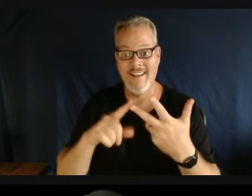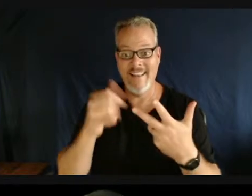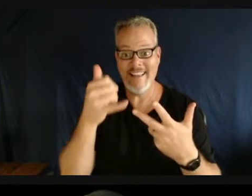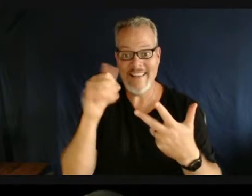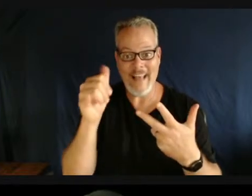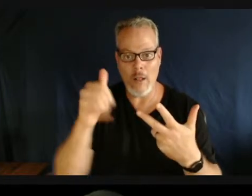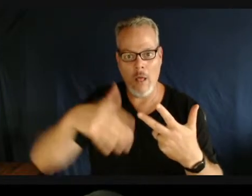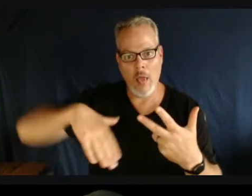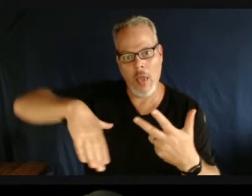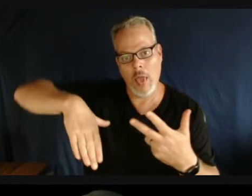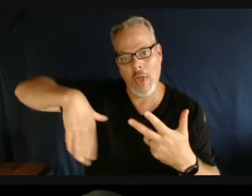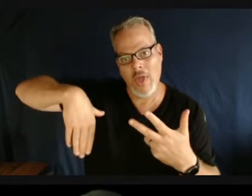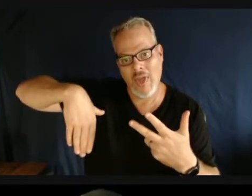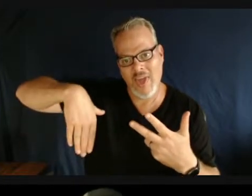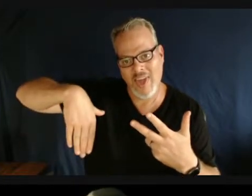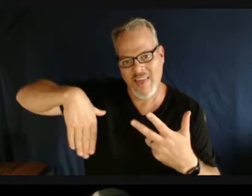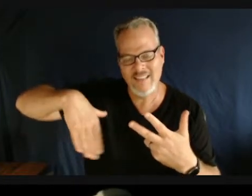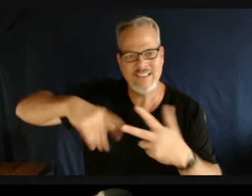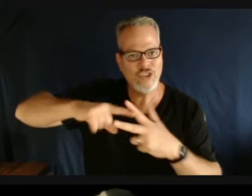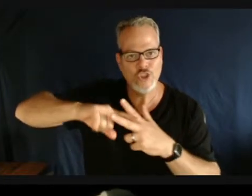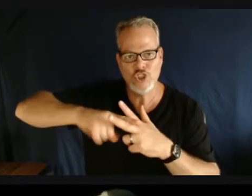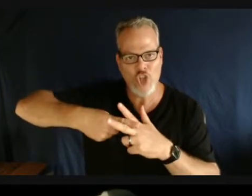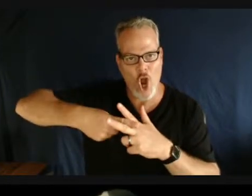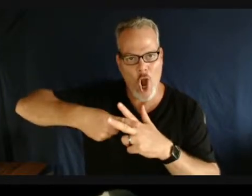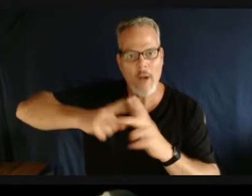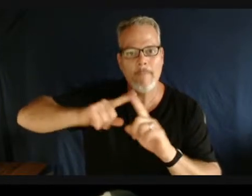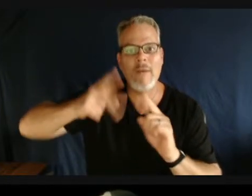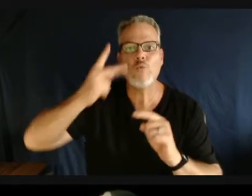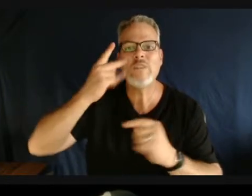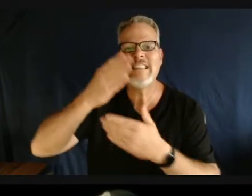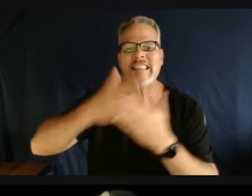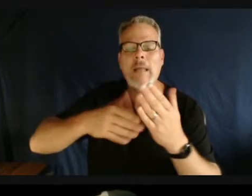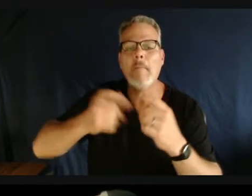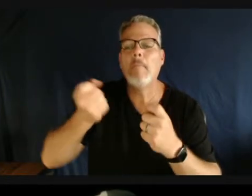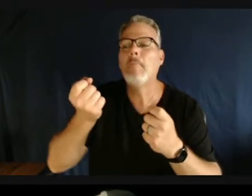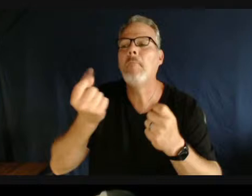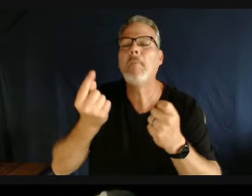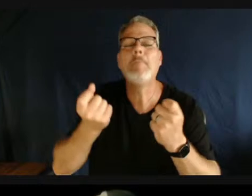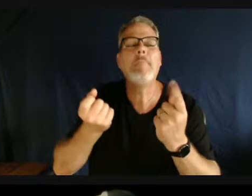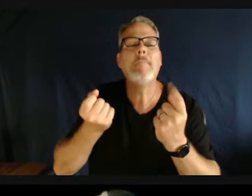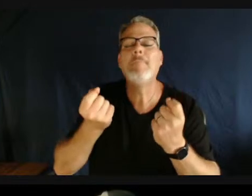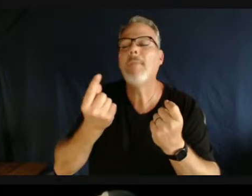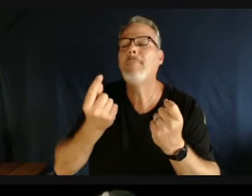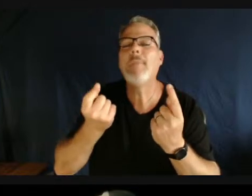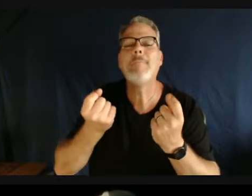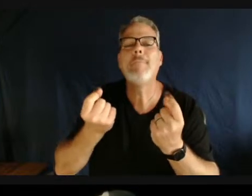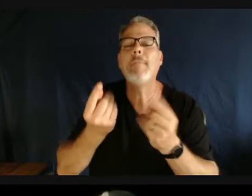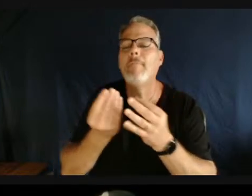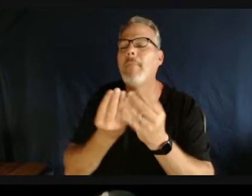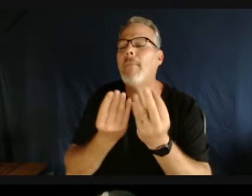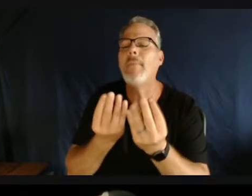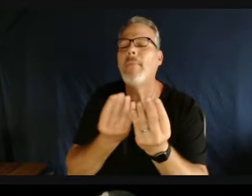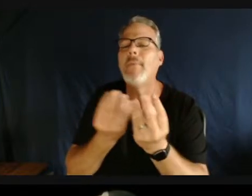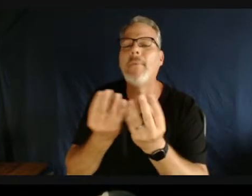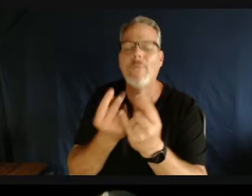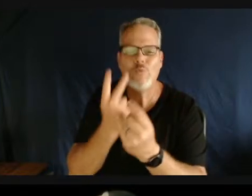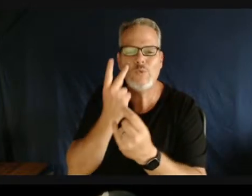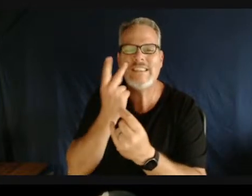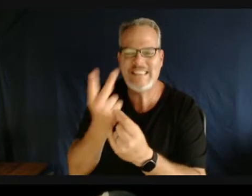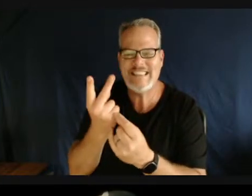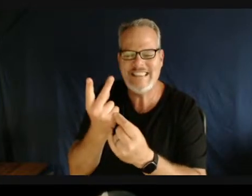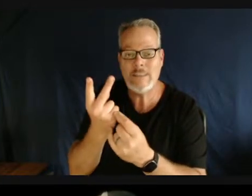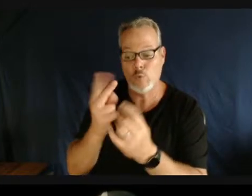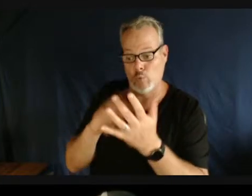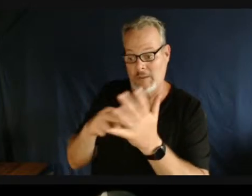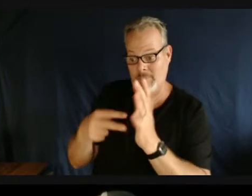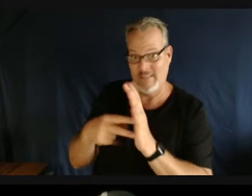the episode begun yet, but we're seeing spattering, we're seeing lava, which in my old school mind, I was